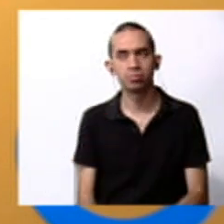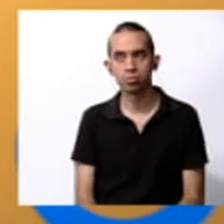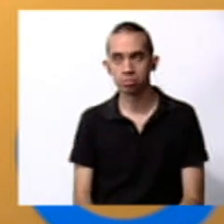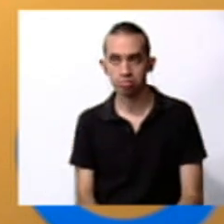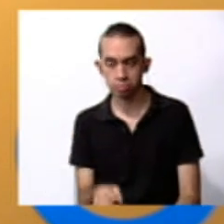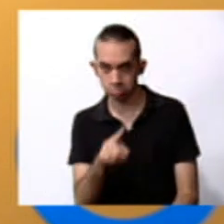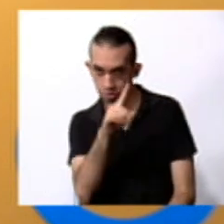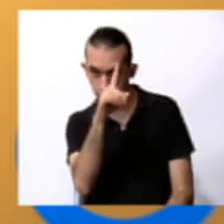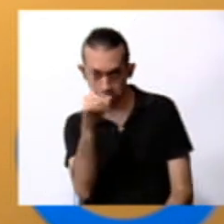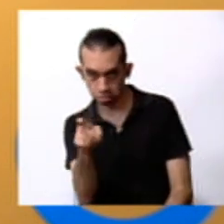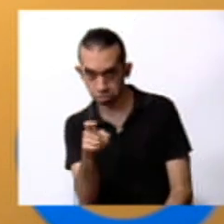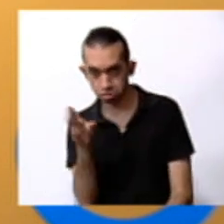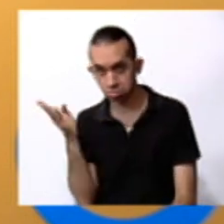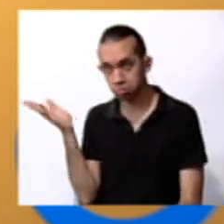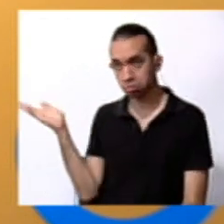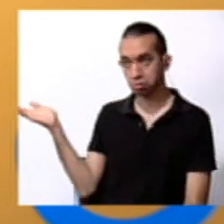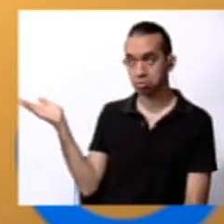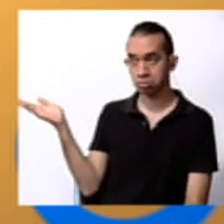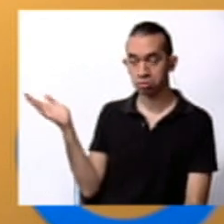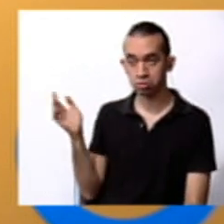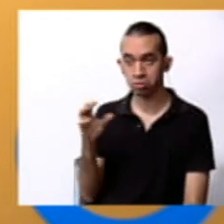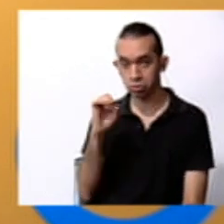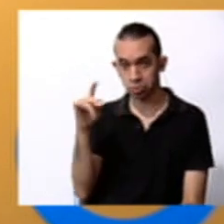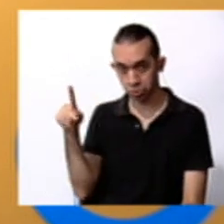live in a coop?